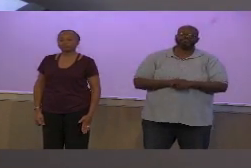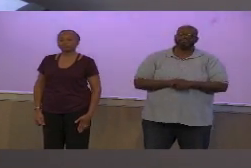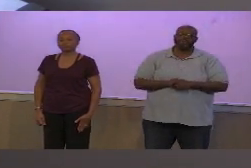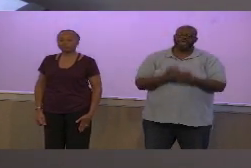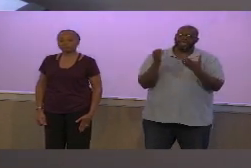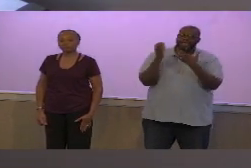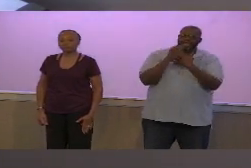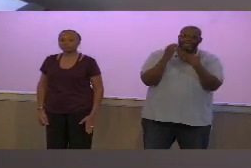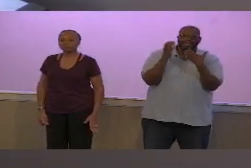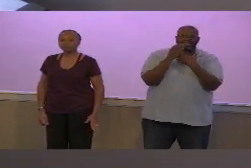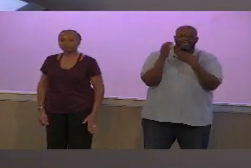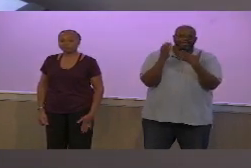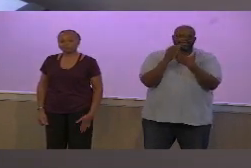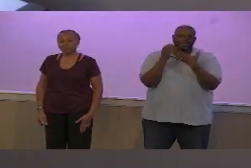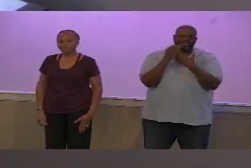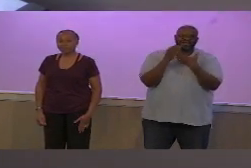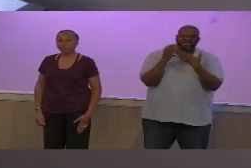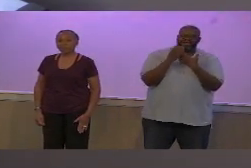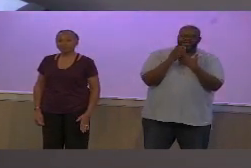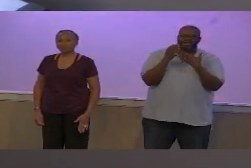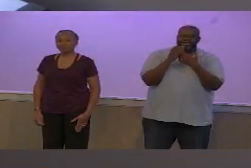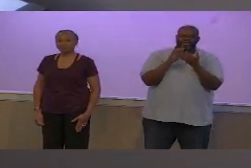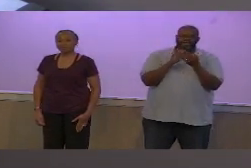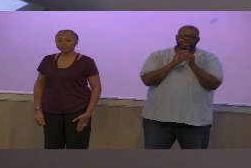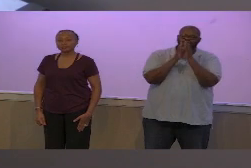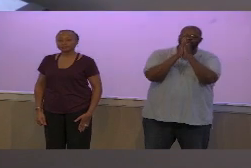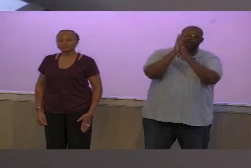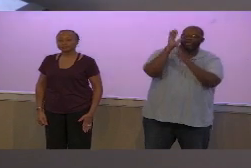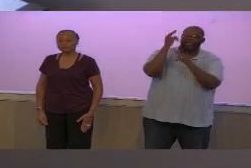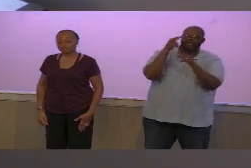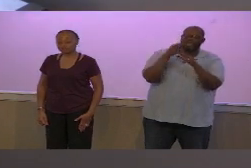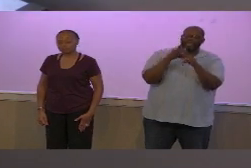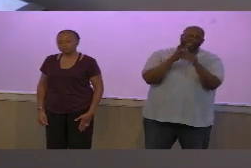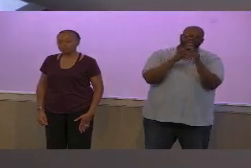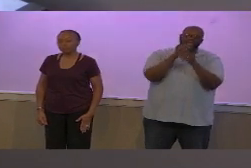name. Hey, when I call your name, oh